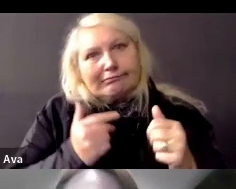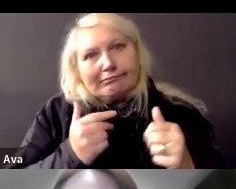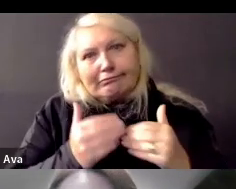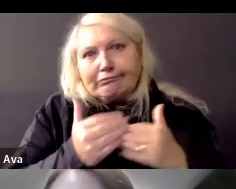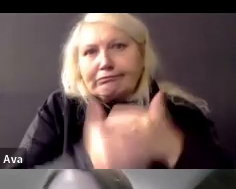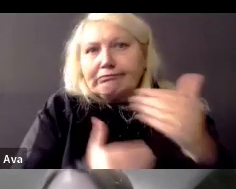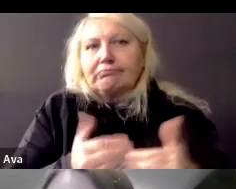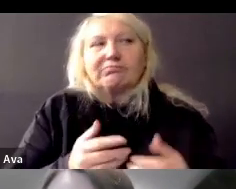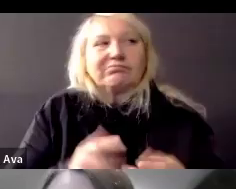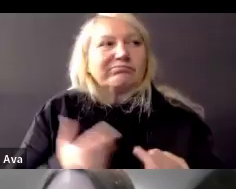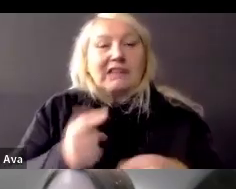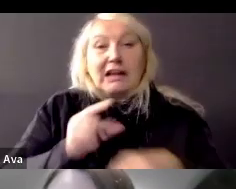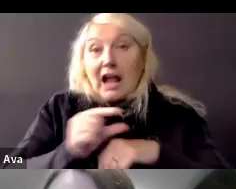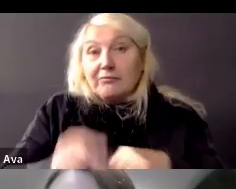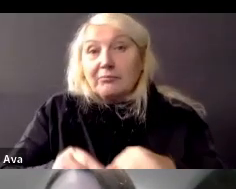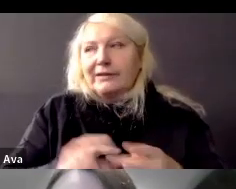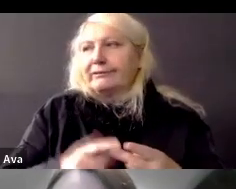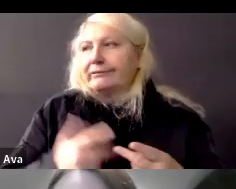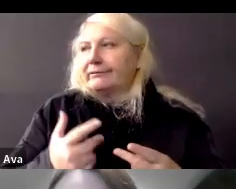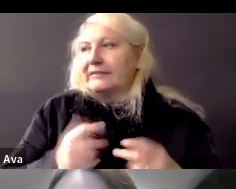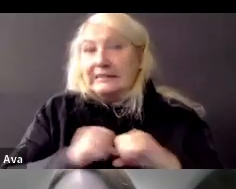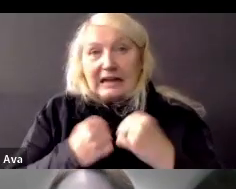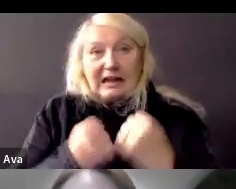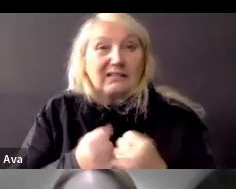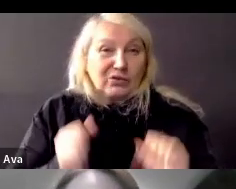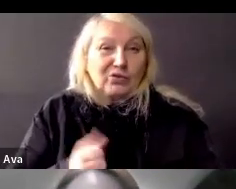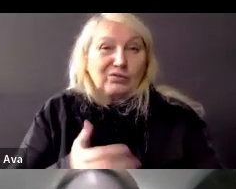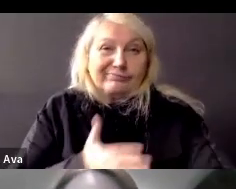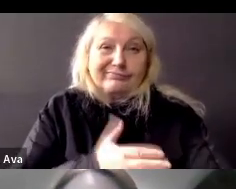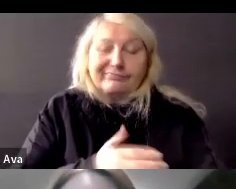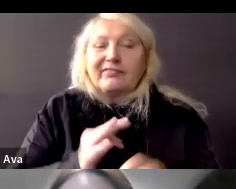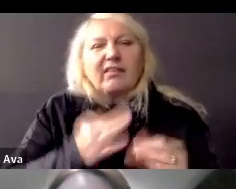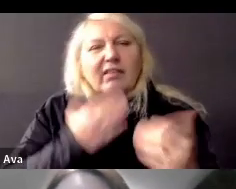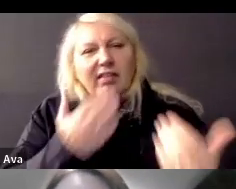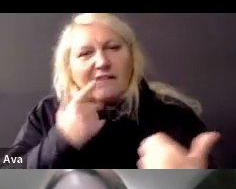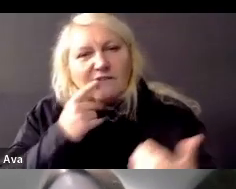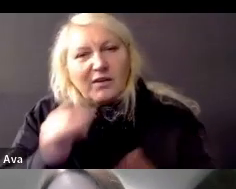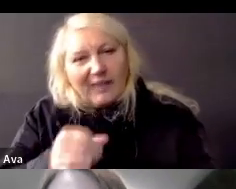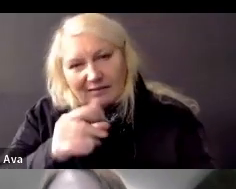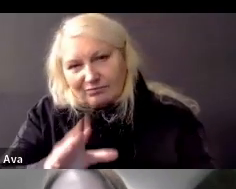government could be doing. So thank you for that perspective. Yeah.